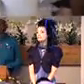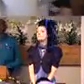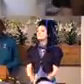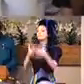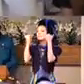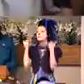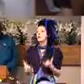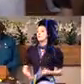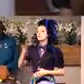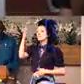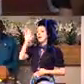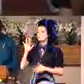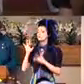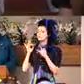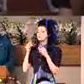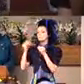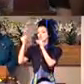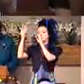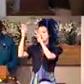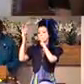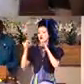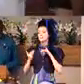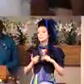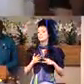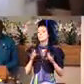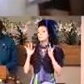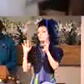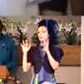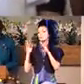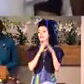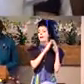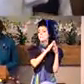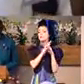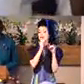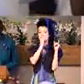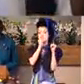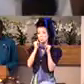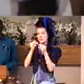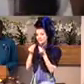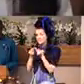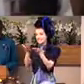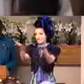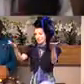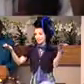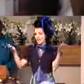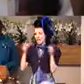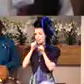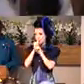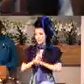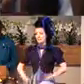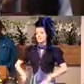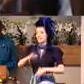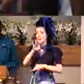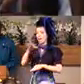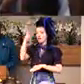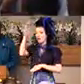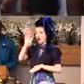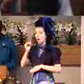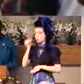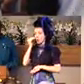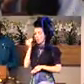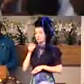And now unto God's gracious mercy and protection each and every one of us is given. And the blessing of God, known as